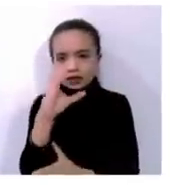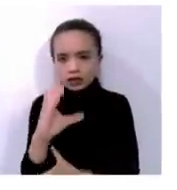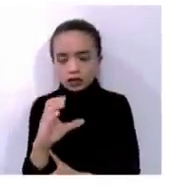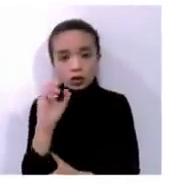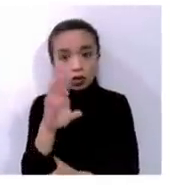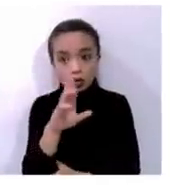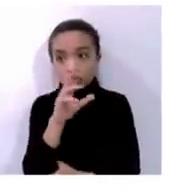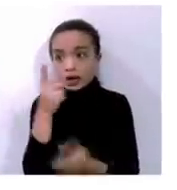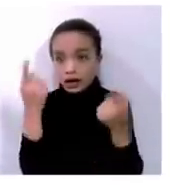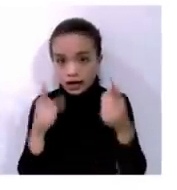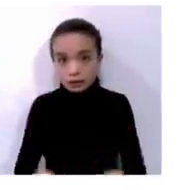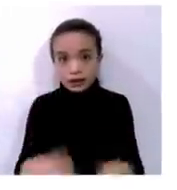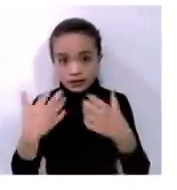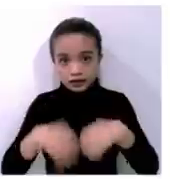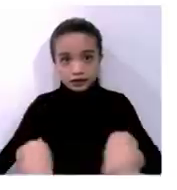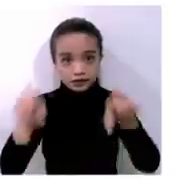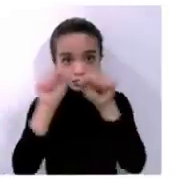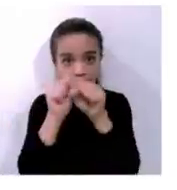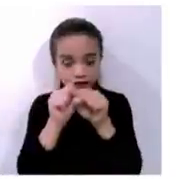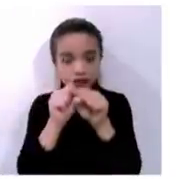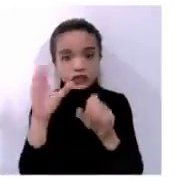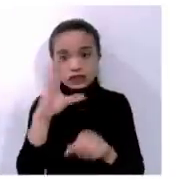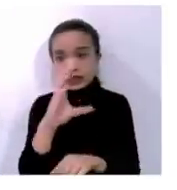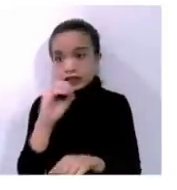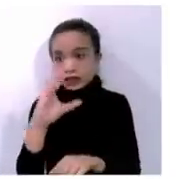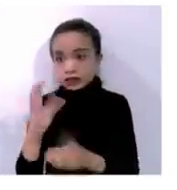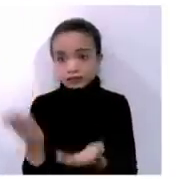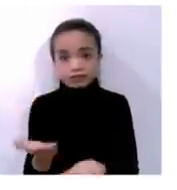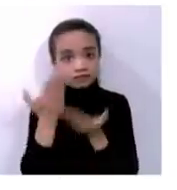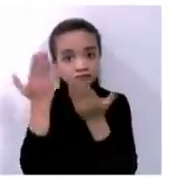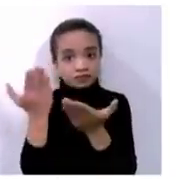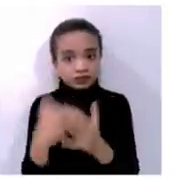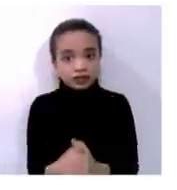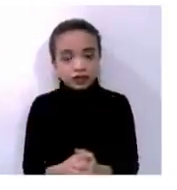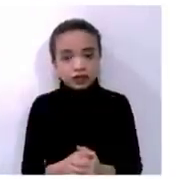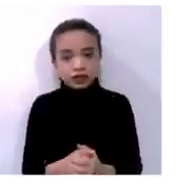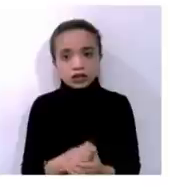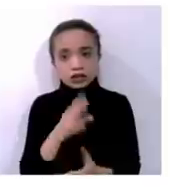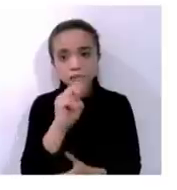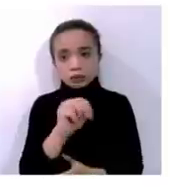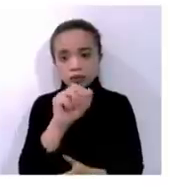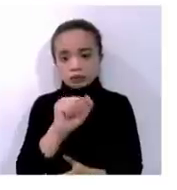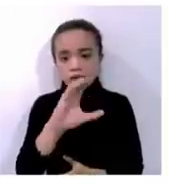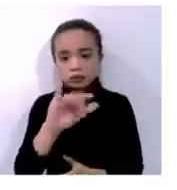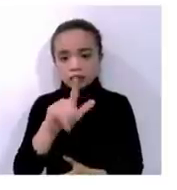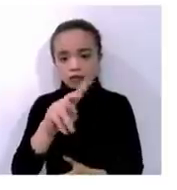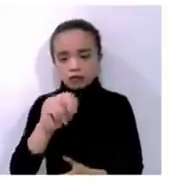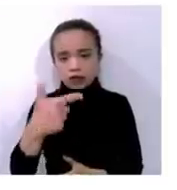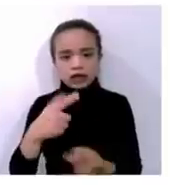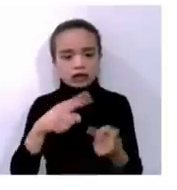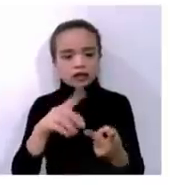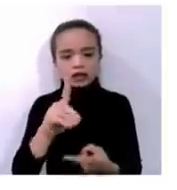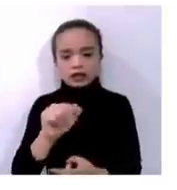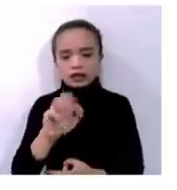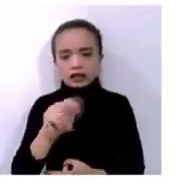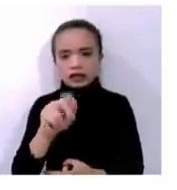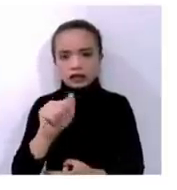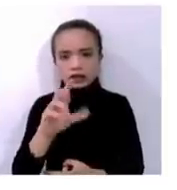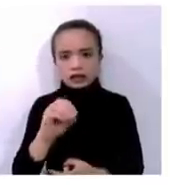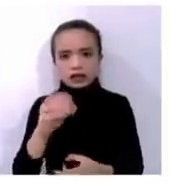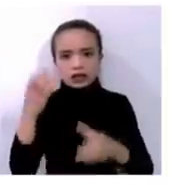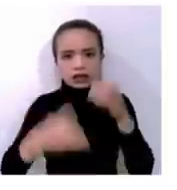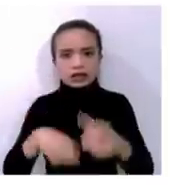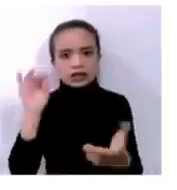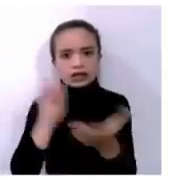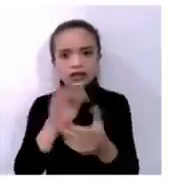occur after he signed the certificate of candidacy? Read the Makiling decision and the Arnado cases. All right, that's enough lecture